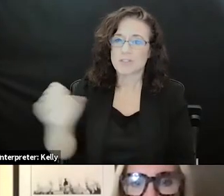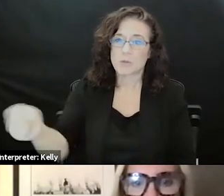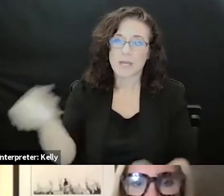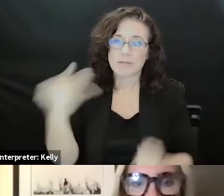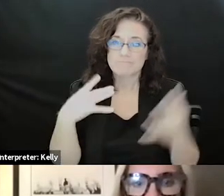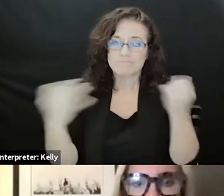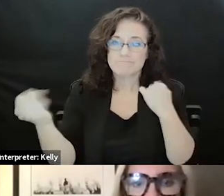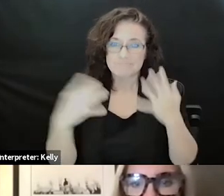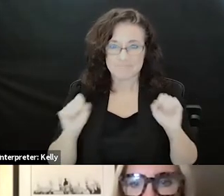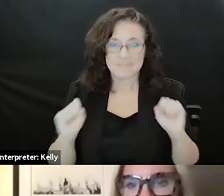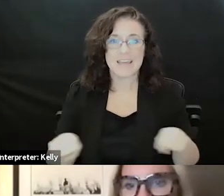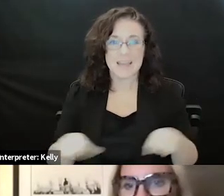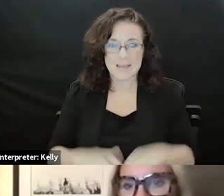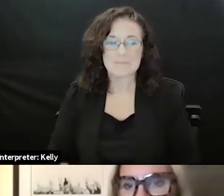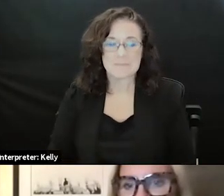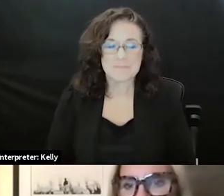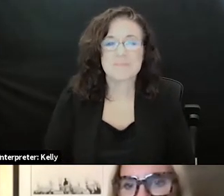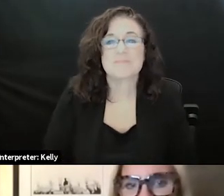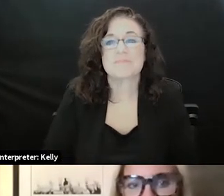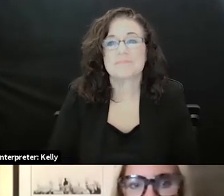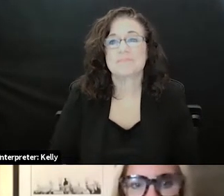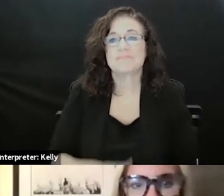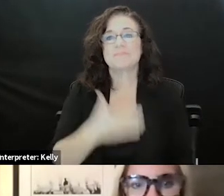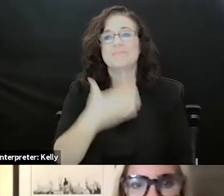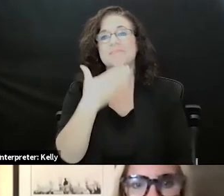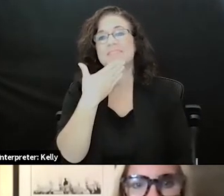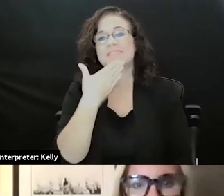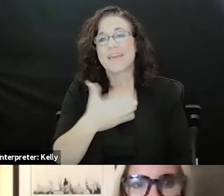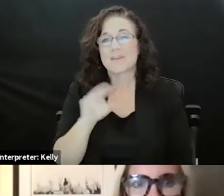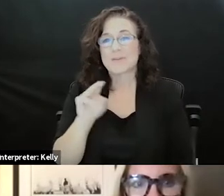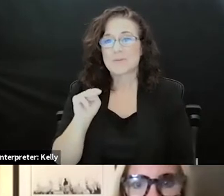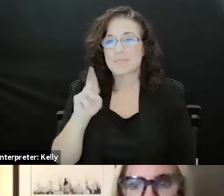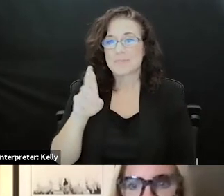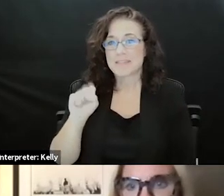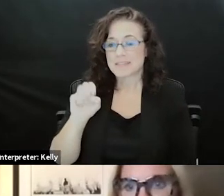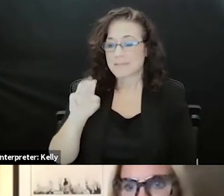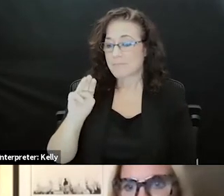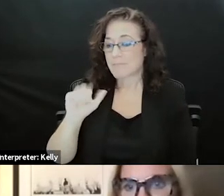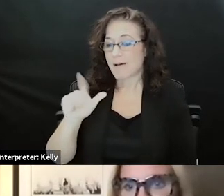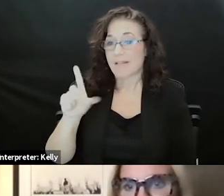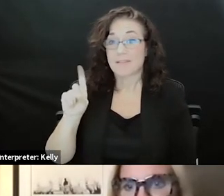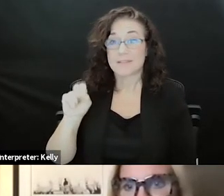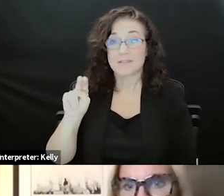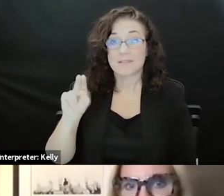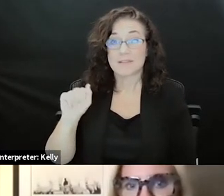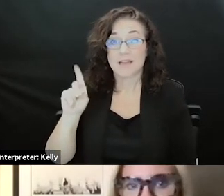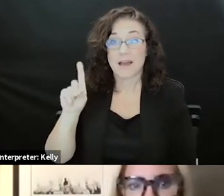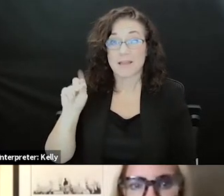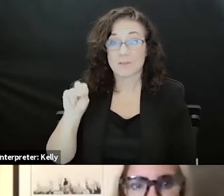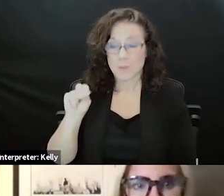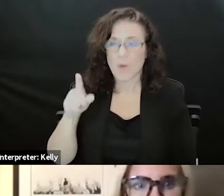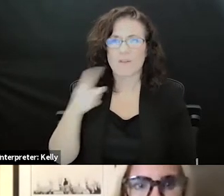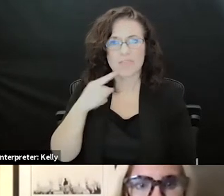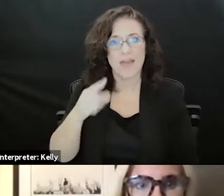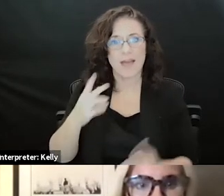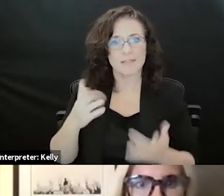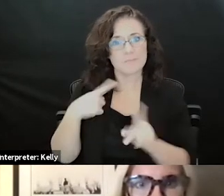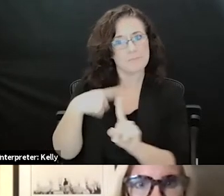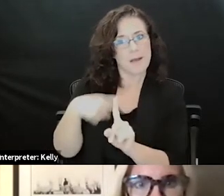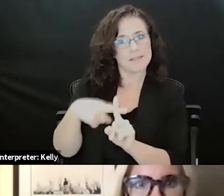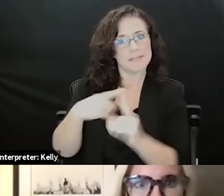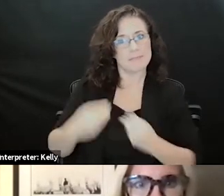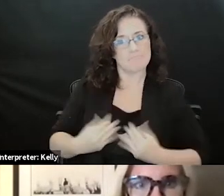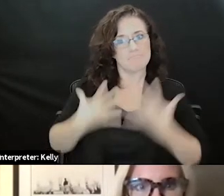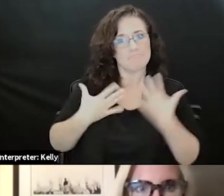thank you miss maldonado especially for such uplifting news it really makes us proud to be a part of this district and